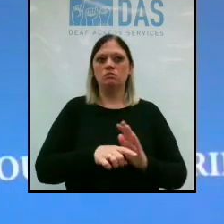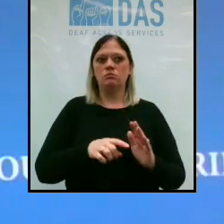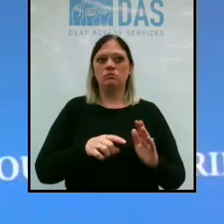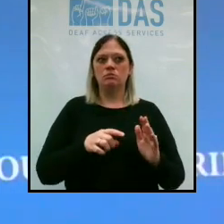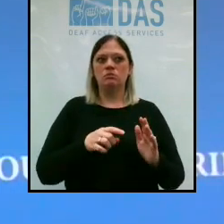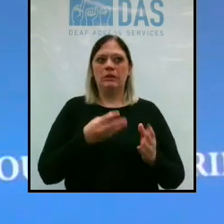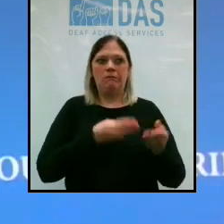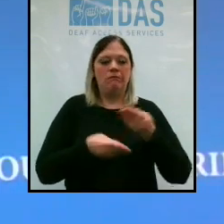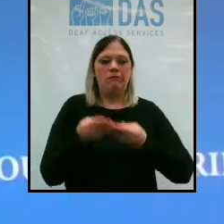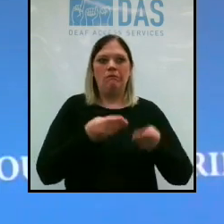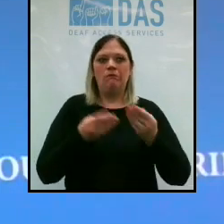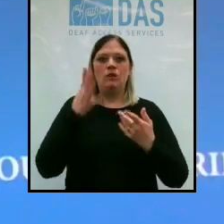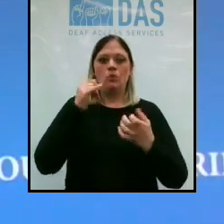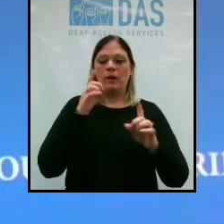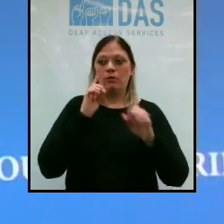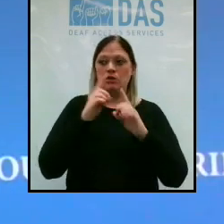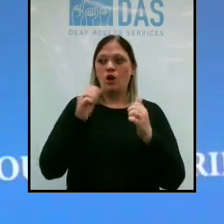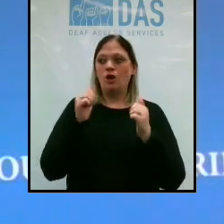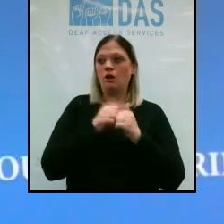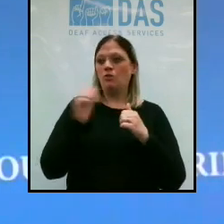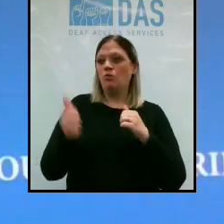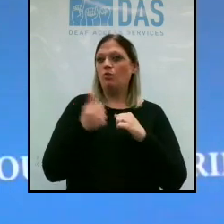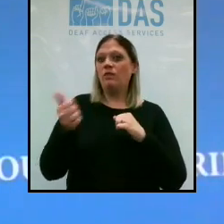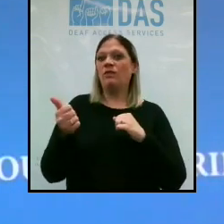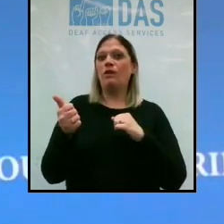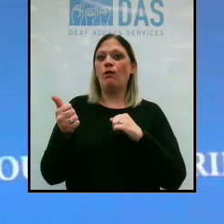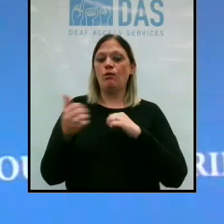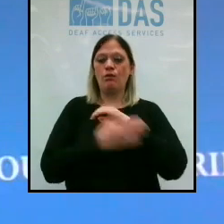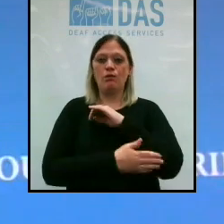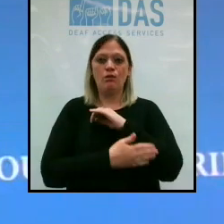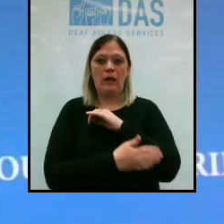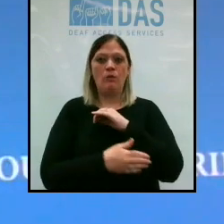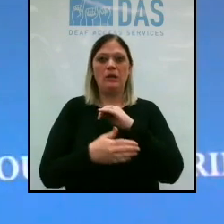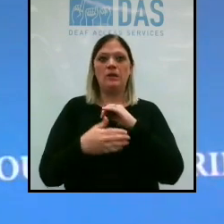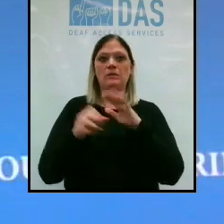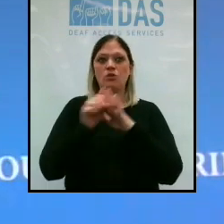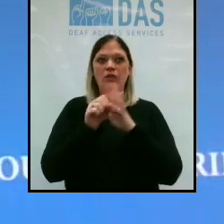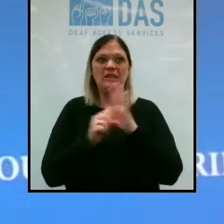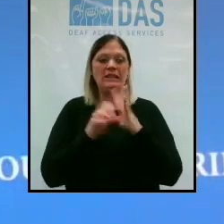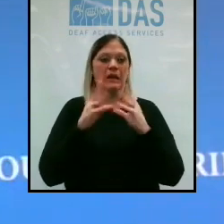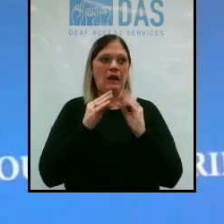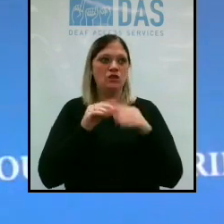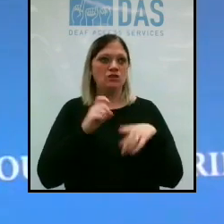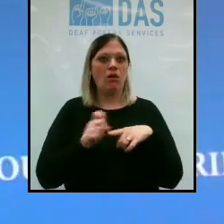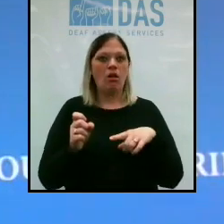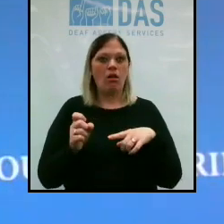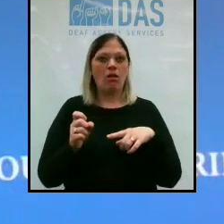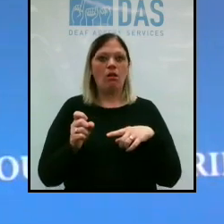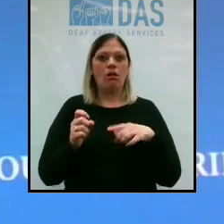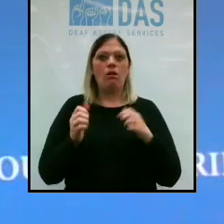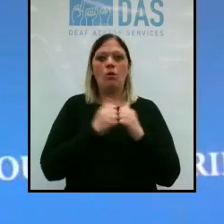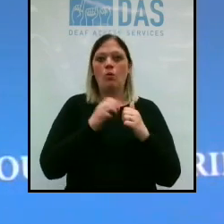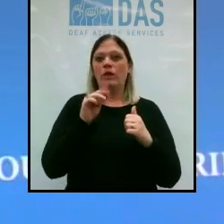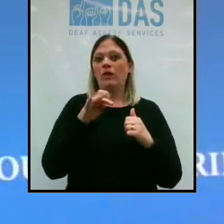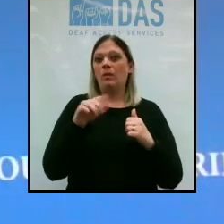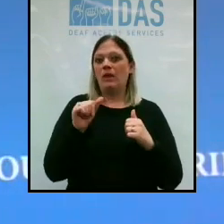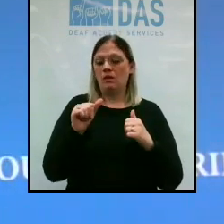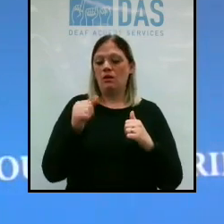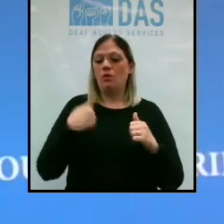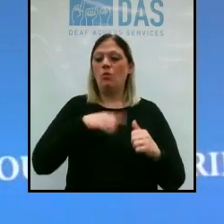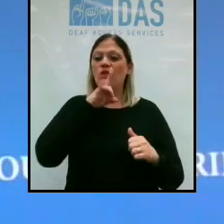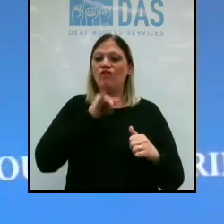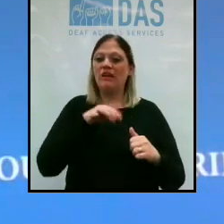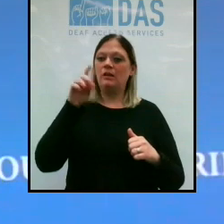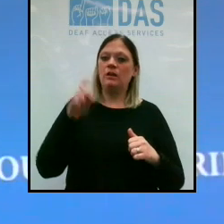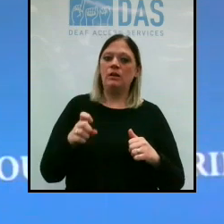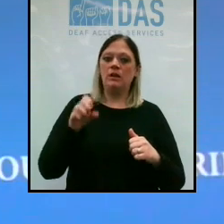today with County Executive Molinaro and Steve Aquario from NISAC in our statewide conference call with media, that we really do